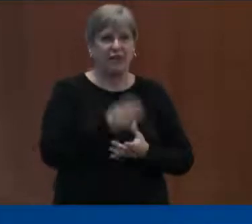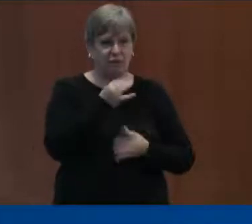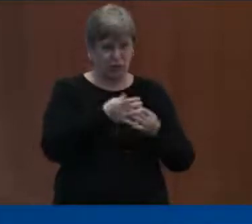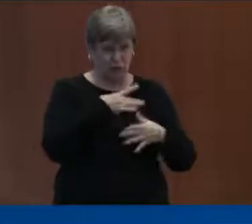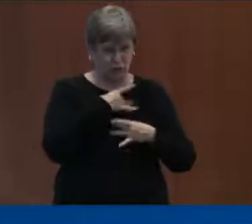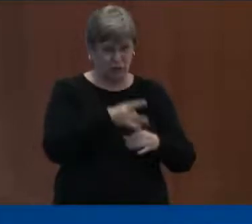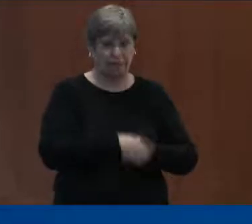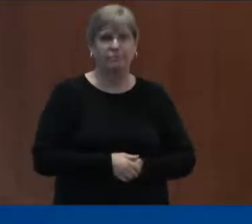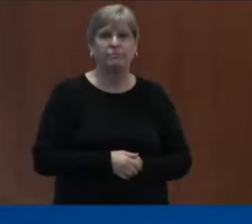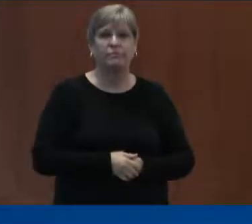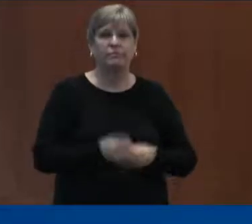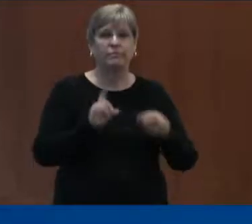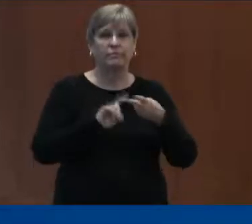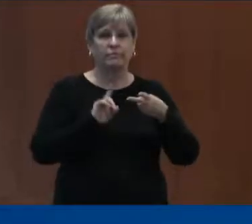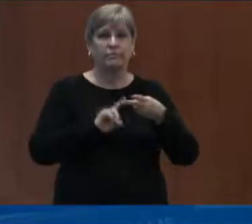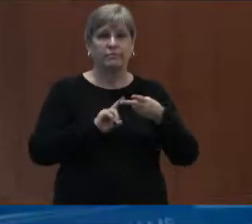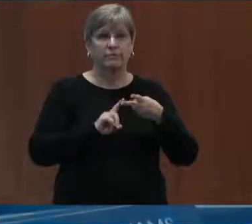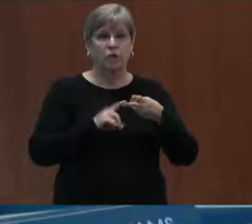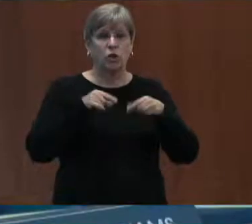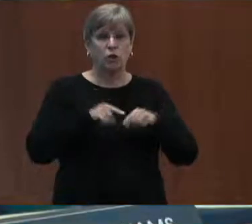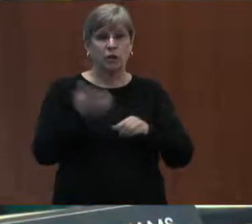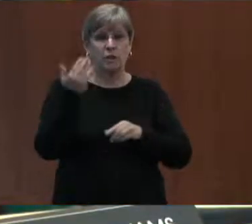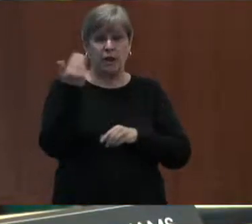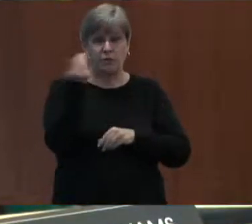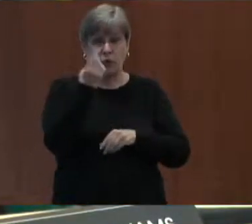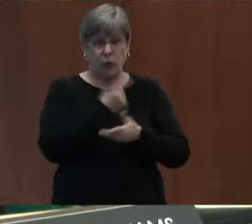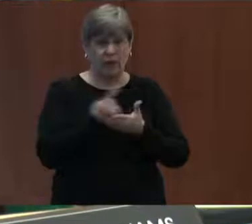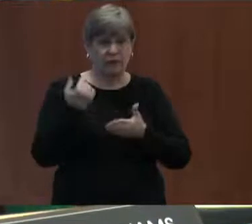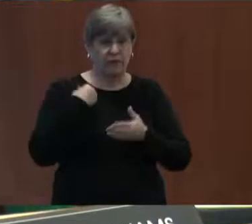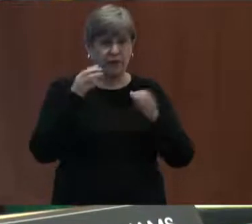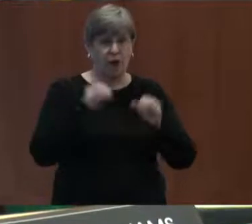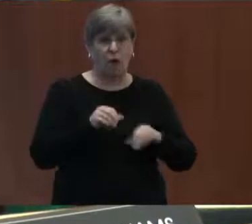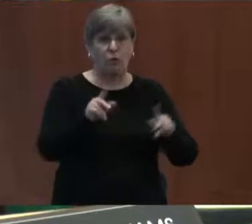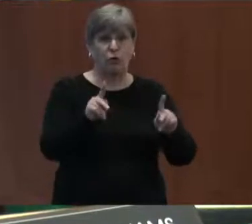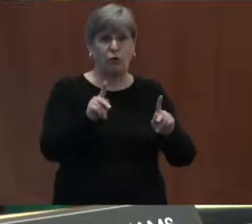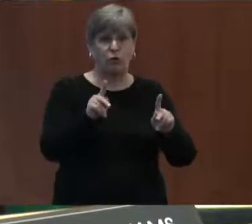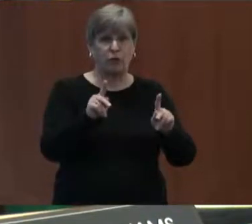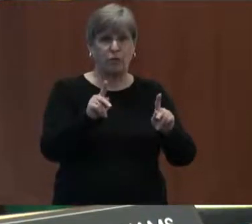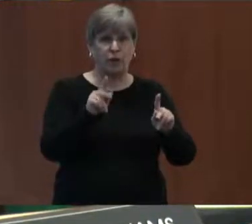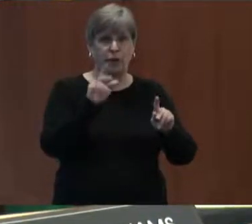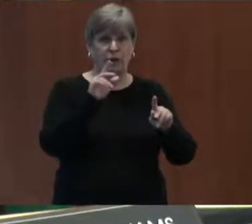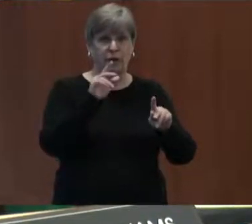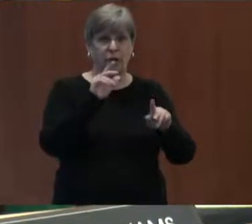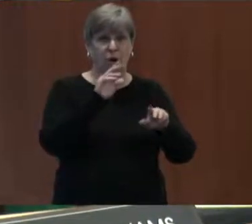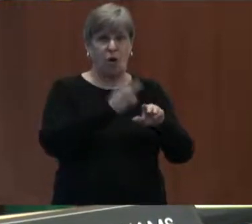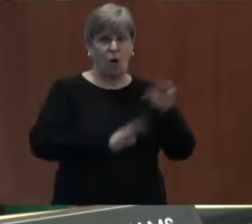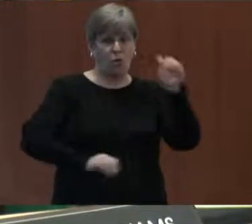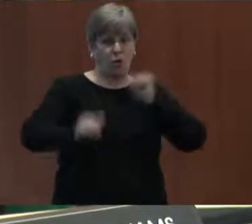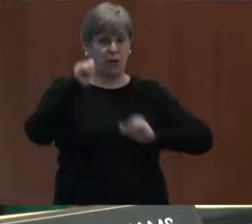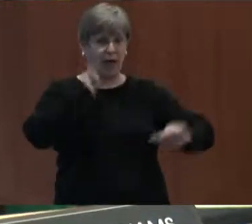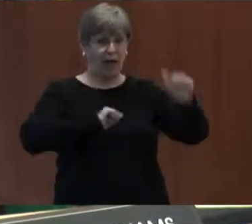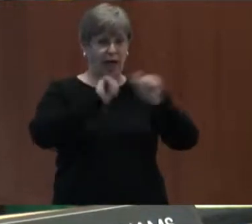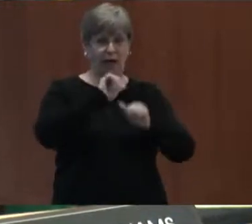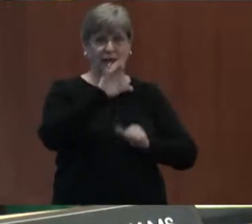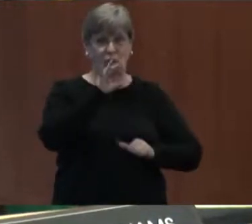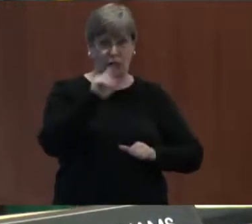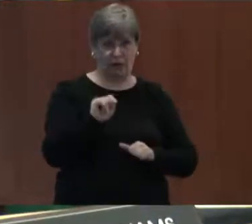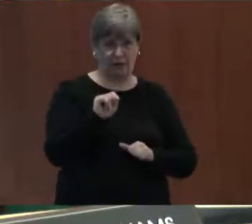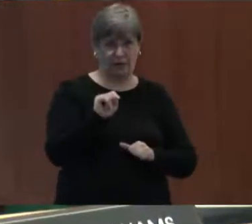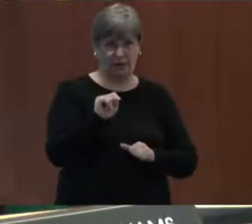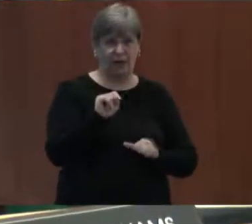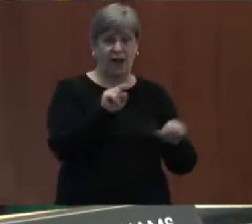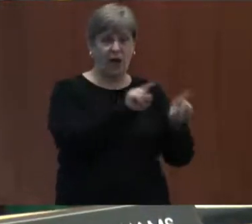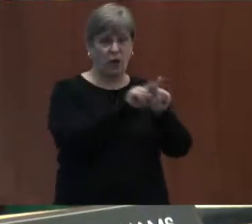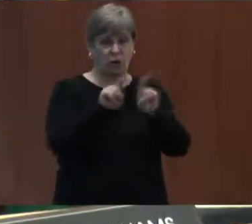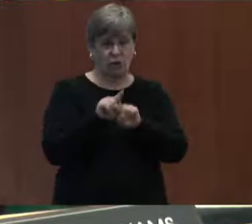that. Over the last couple of weeks, I've had the opportunity to kind of be on the play circuit, the theater circuit, whatever, as